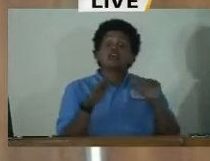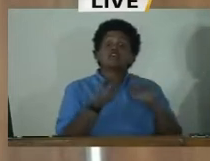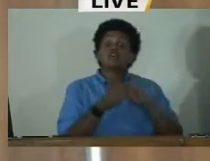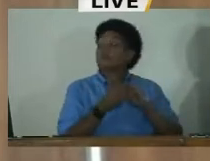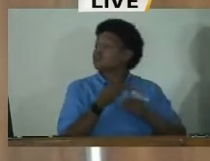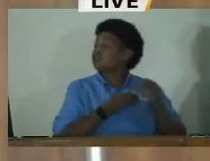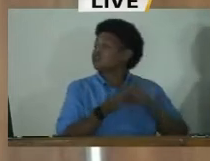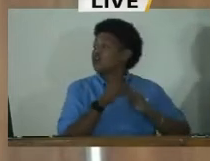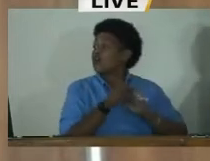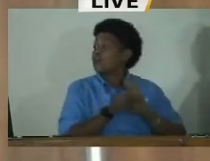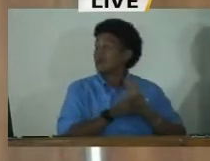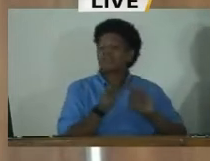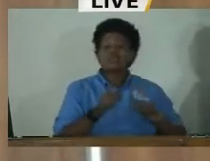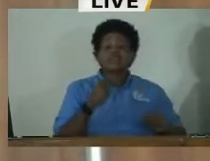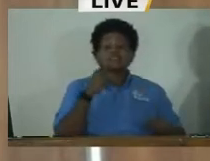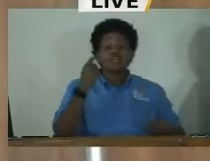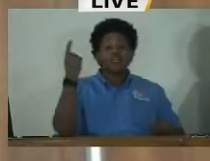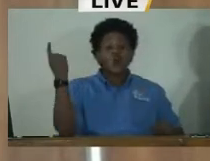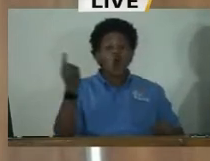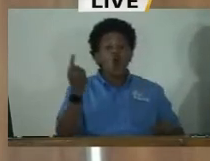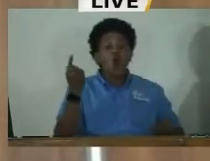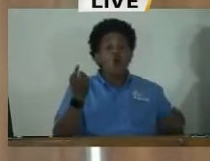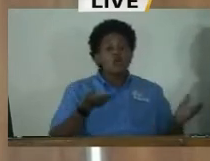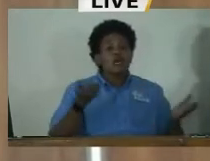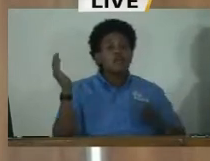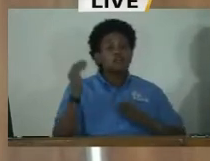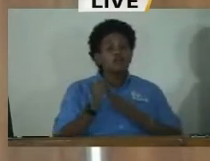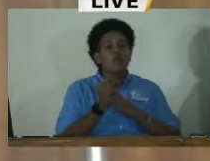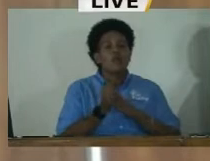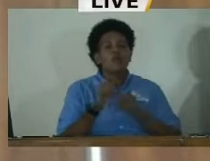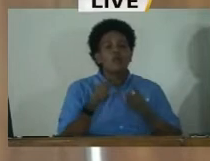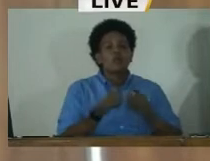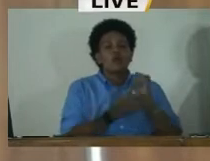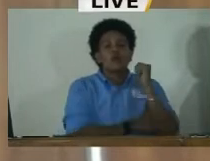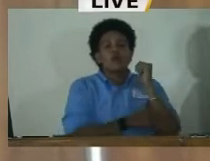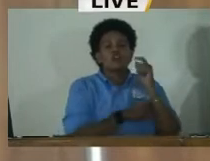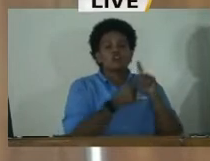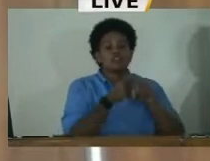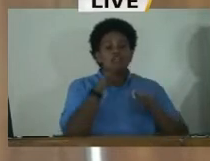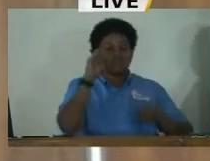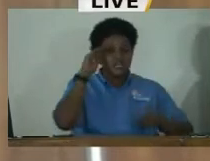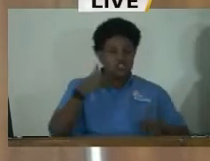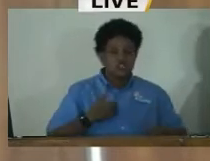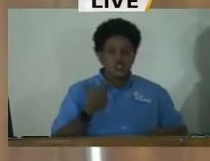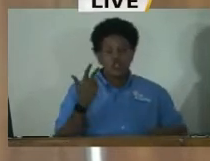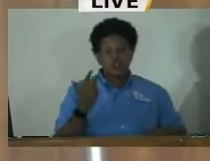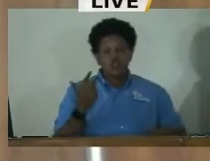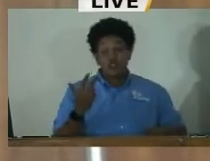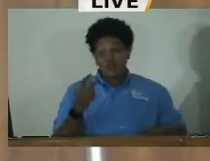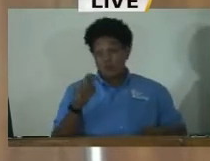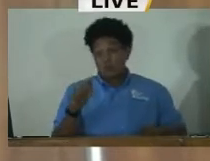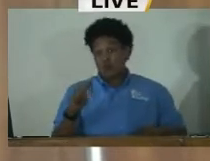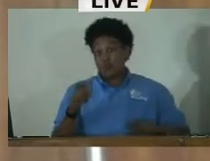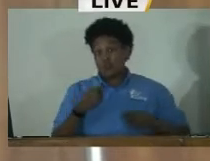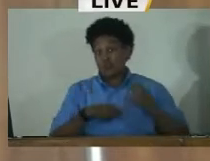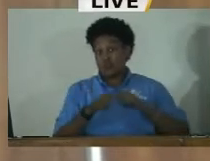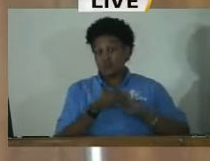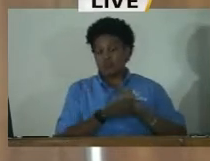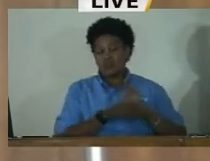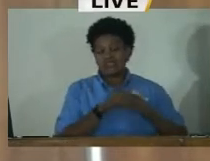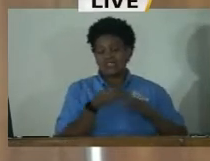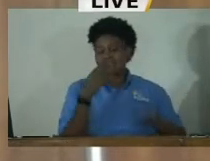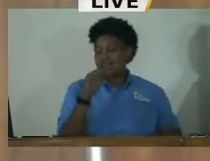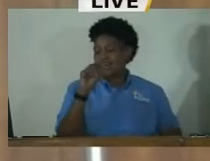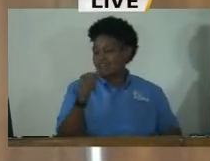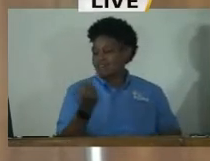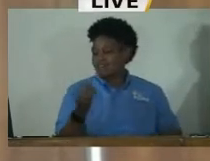policy can be said to always be export-led, even when the country introduced an import substitution policy in the 1950s. End of quote.